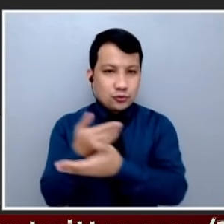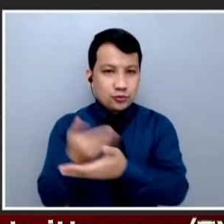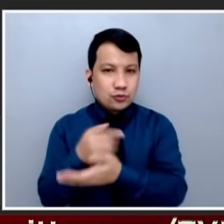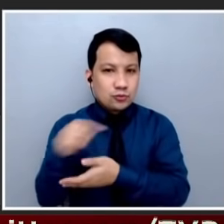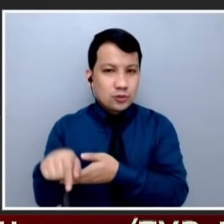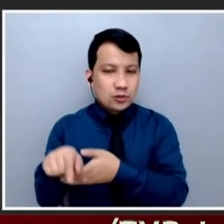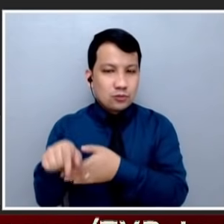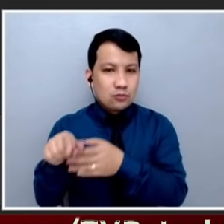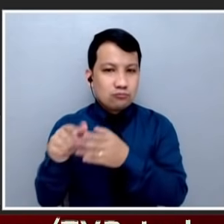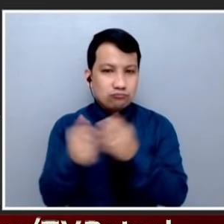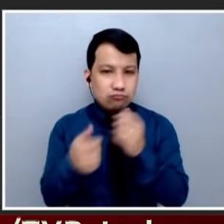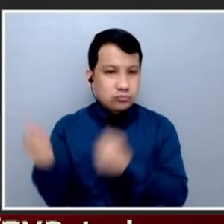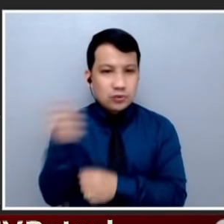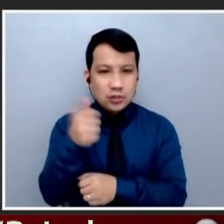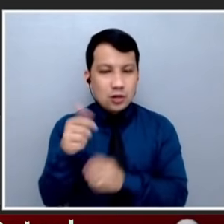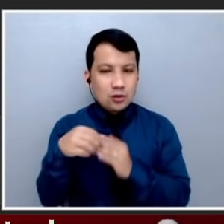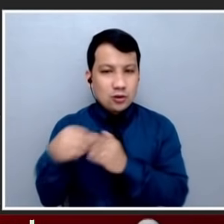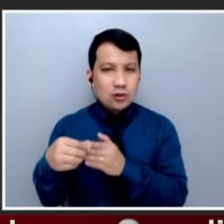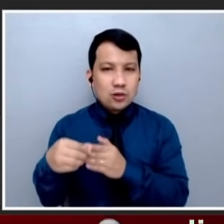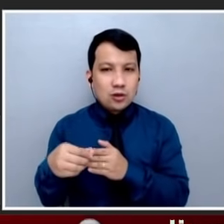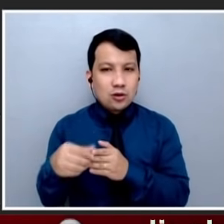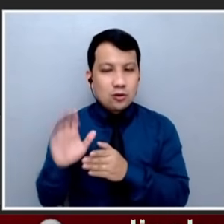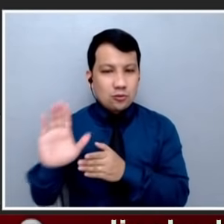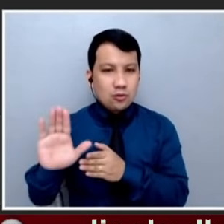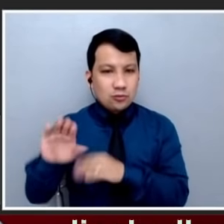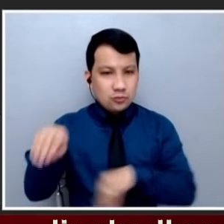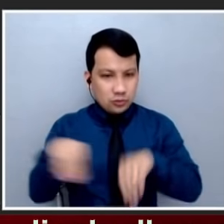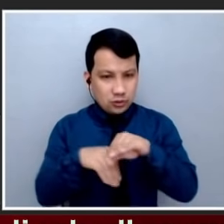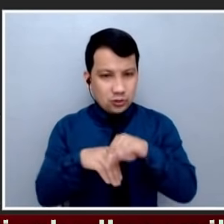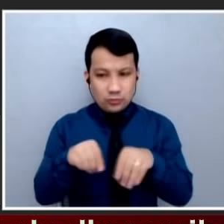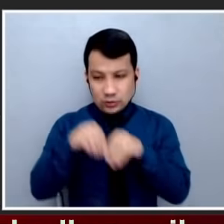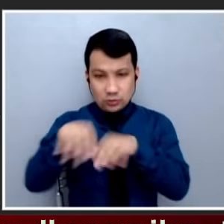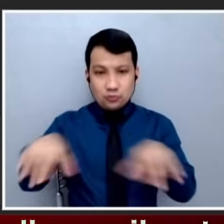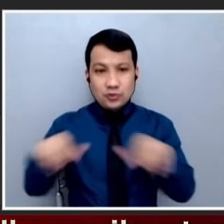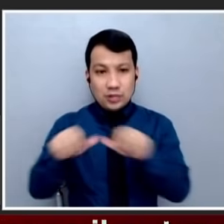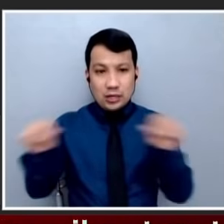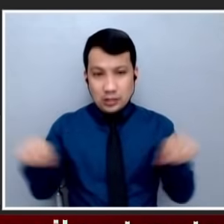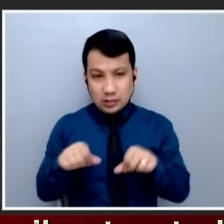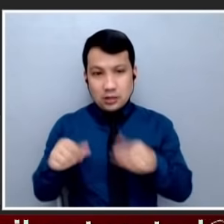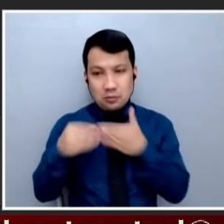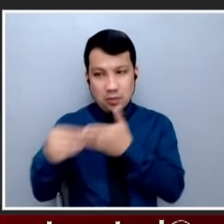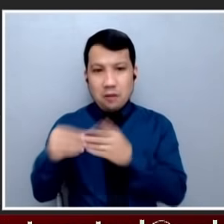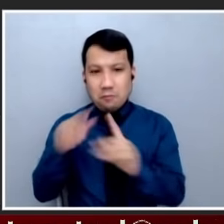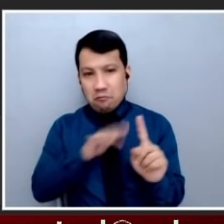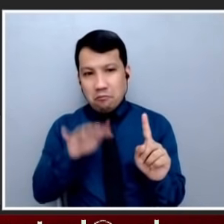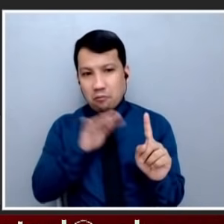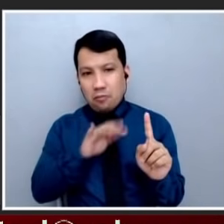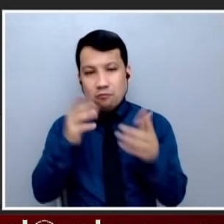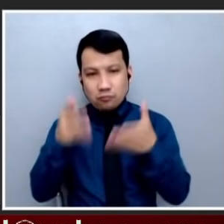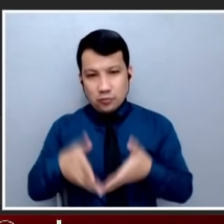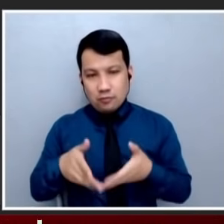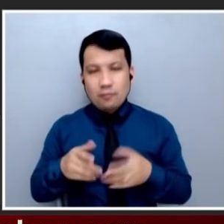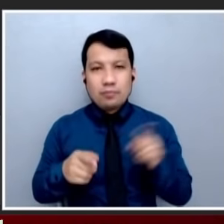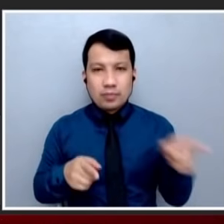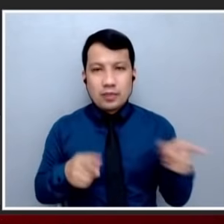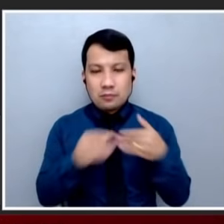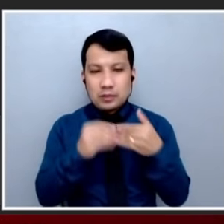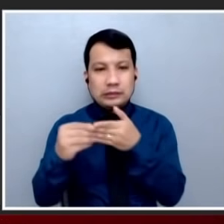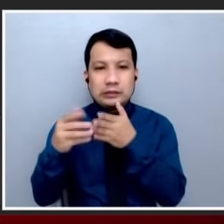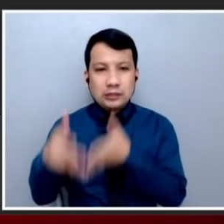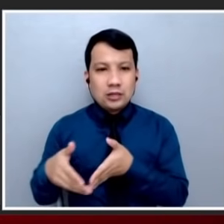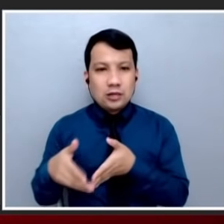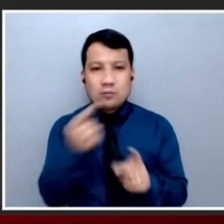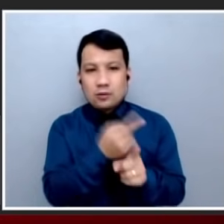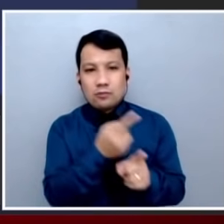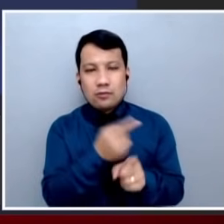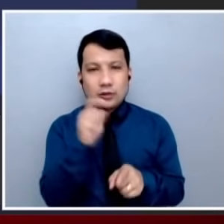enforcement and become the ground commander for action to be